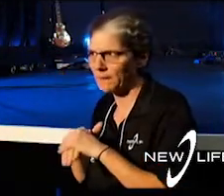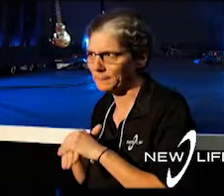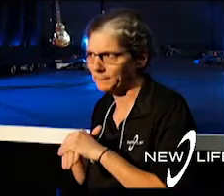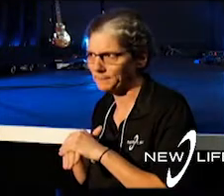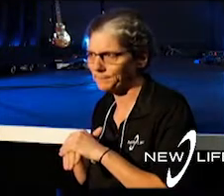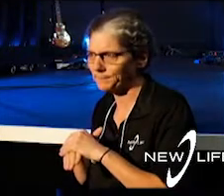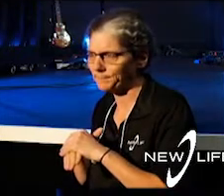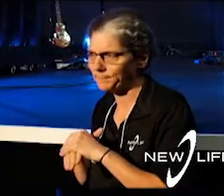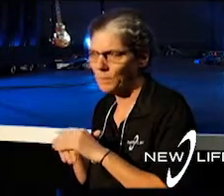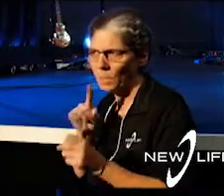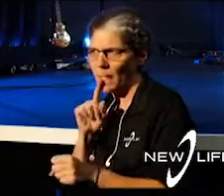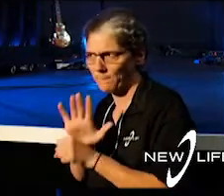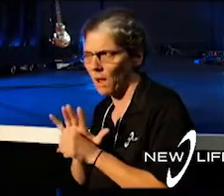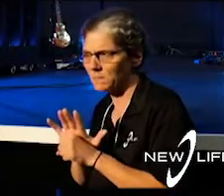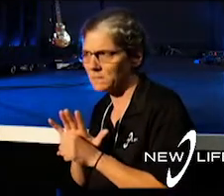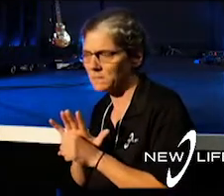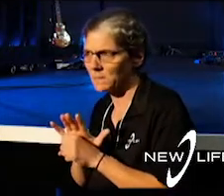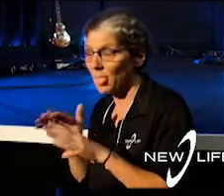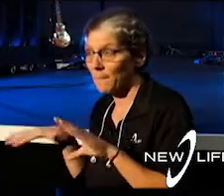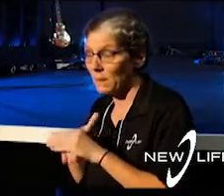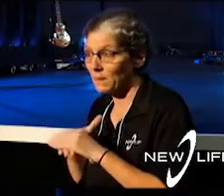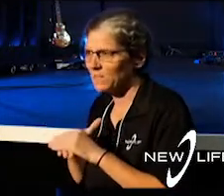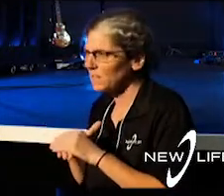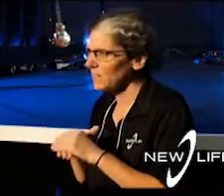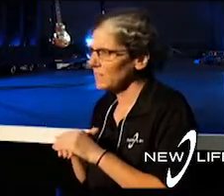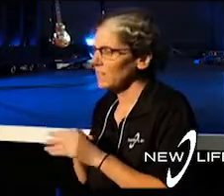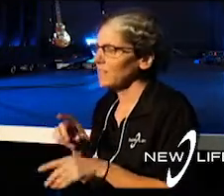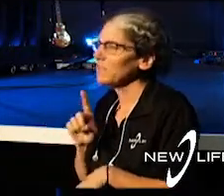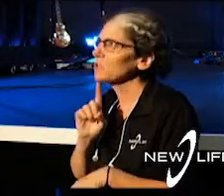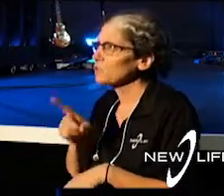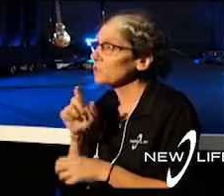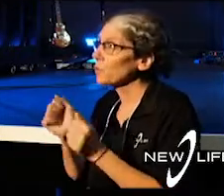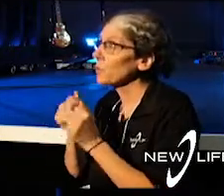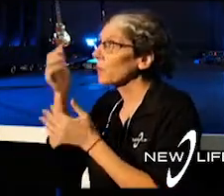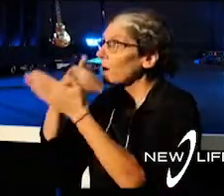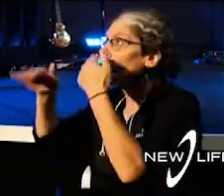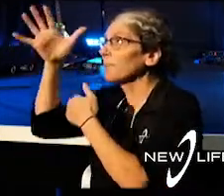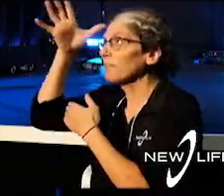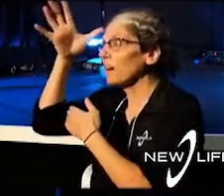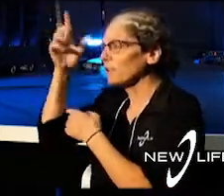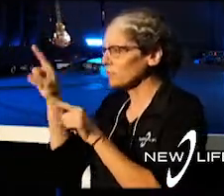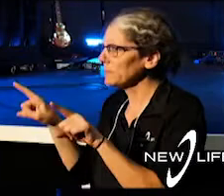covenant, how much truer is that of our relationship with our Heavenly Father?